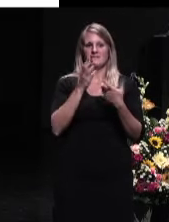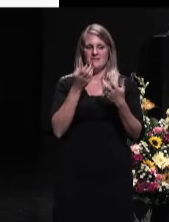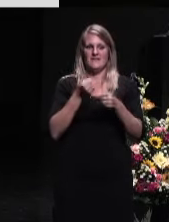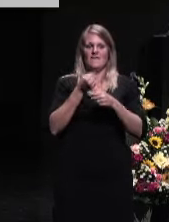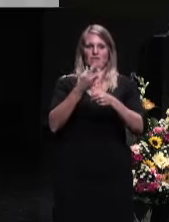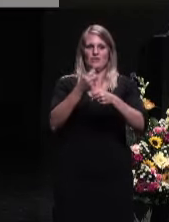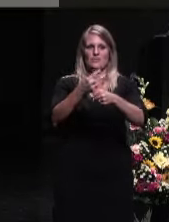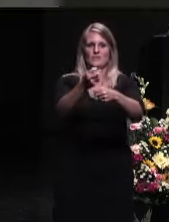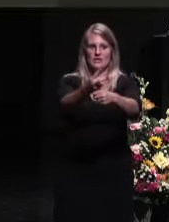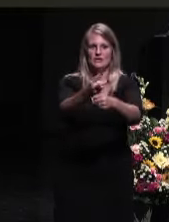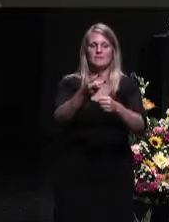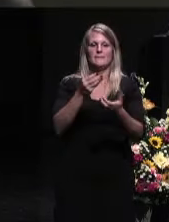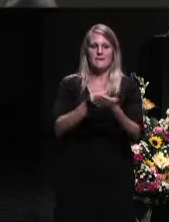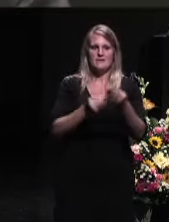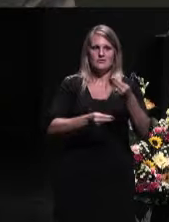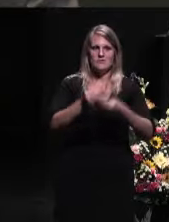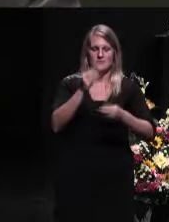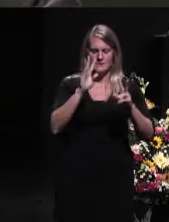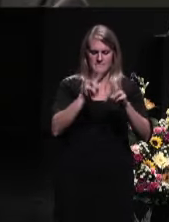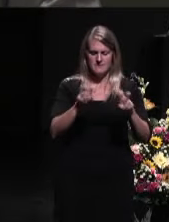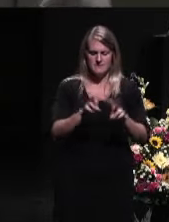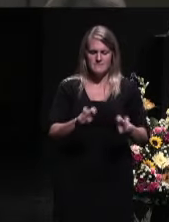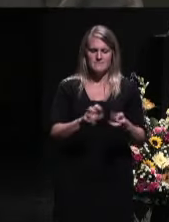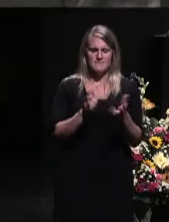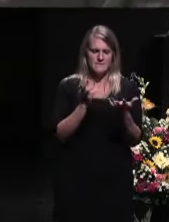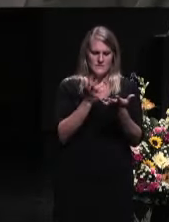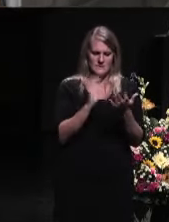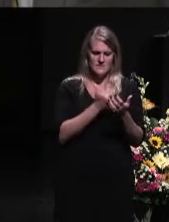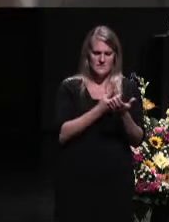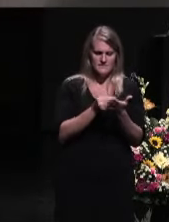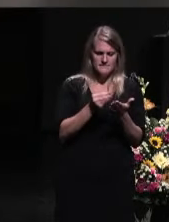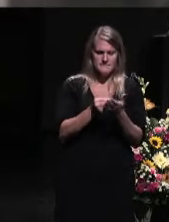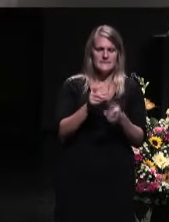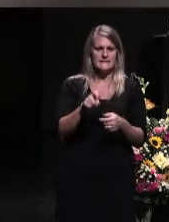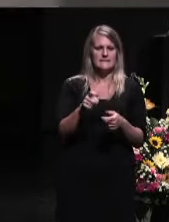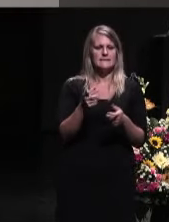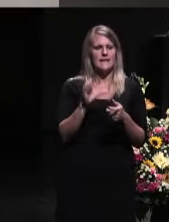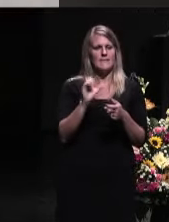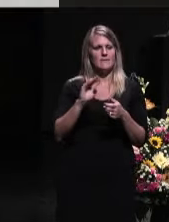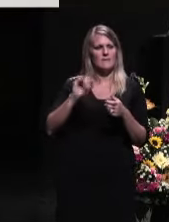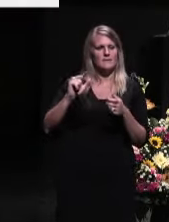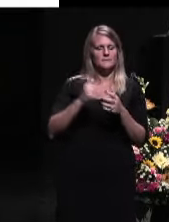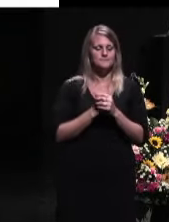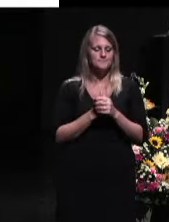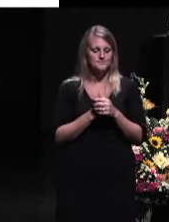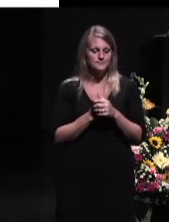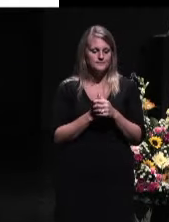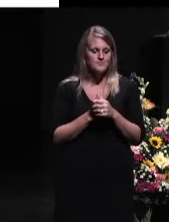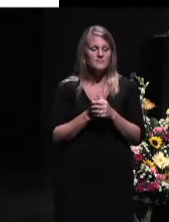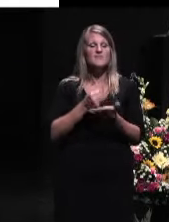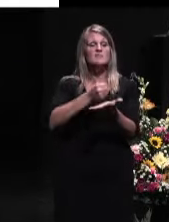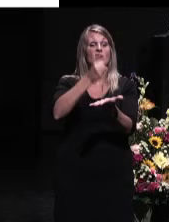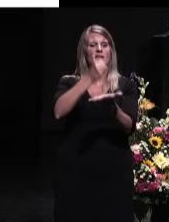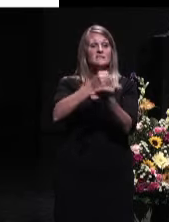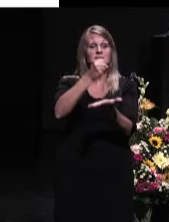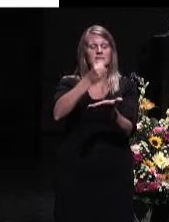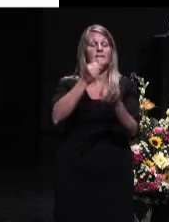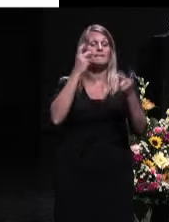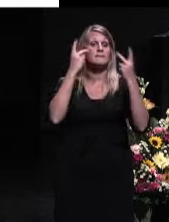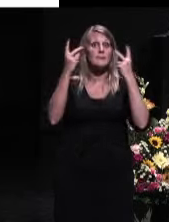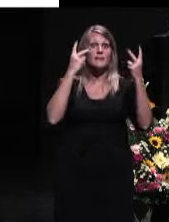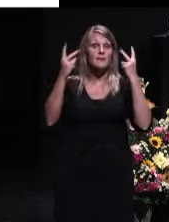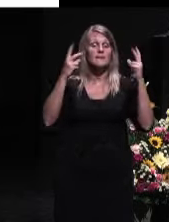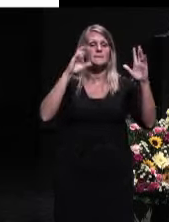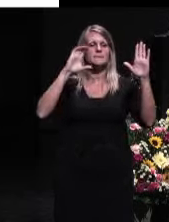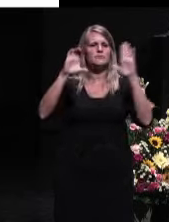of the mock-up of how we're looking at a lot of the needs on our campus. Branding, visibility, and image is going to be undertaking